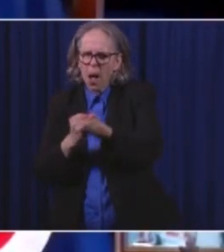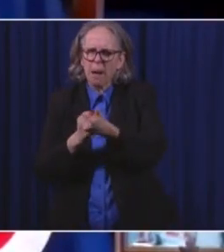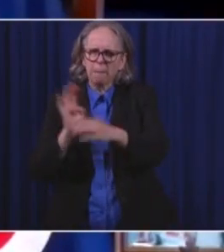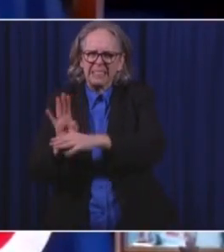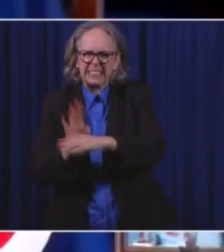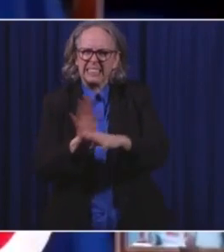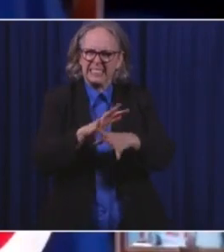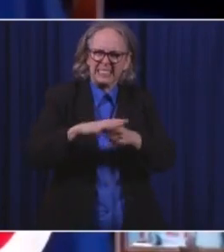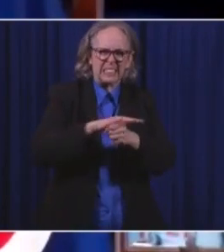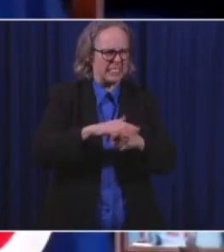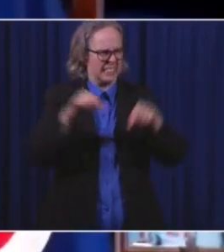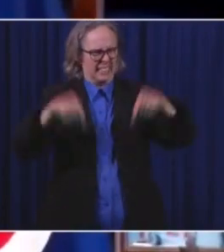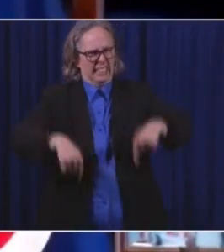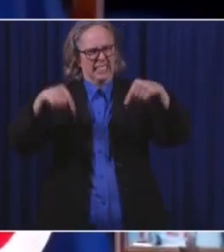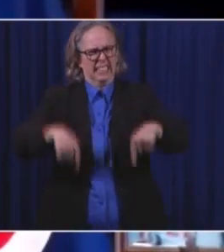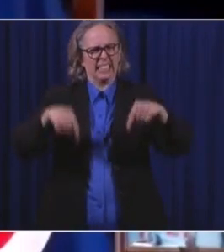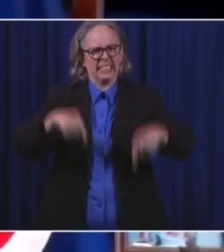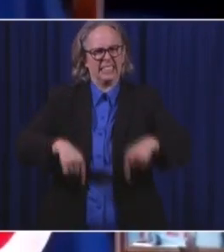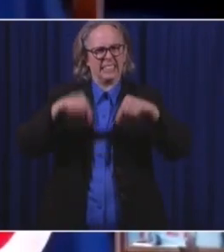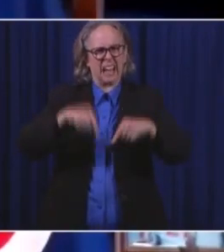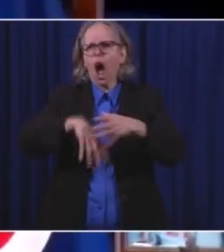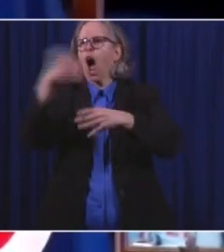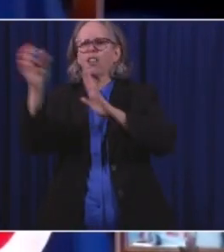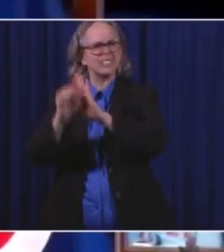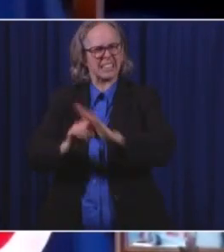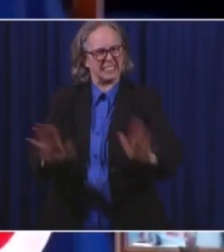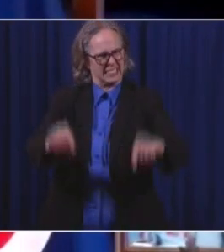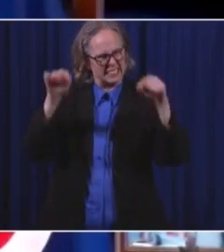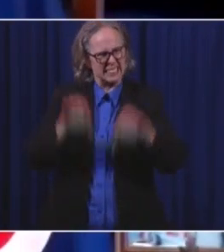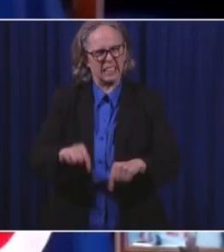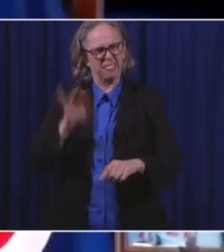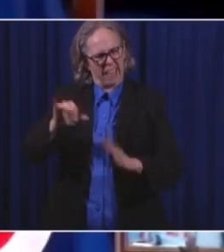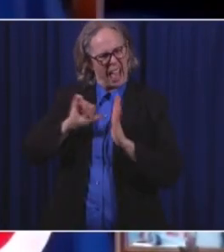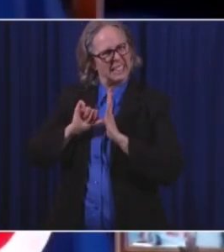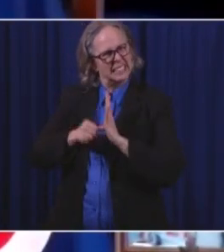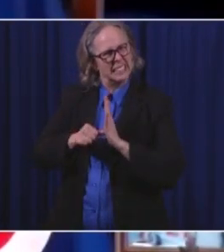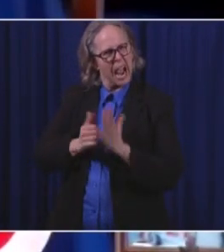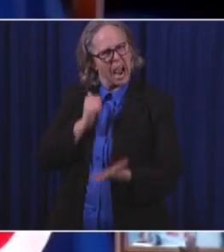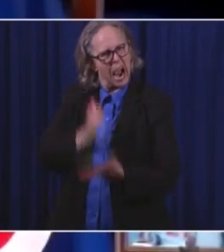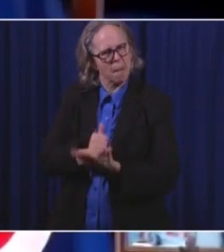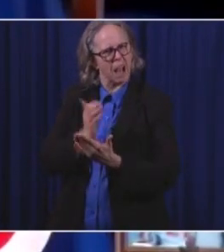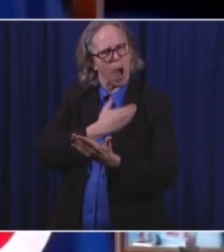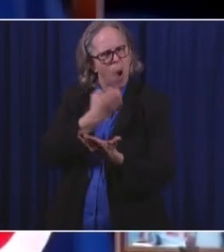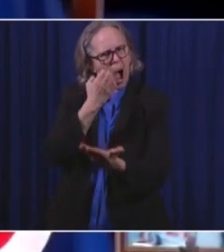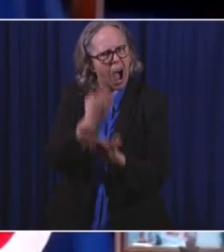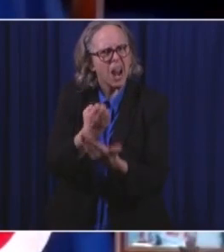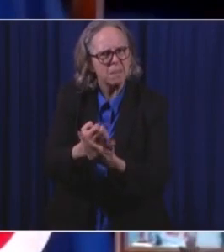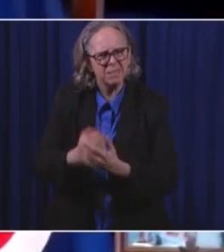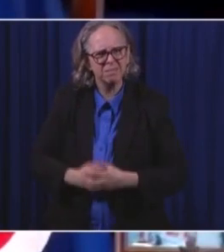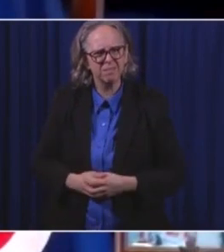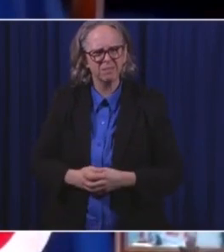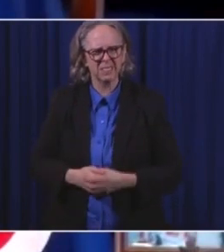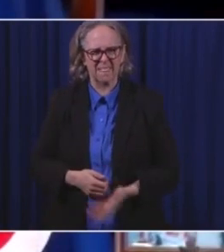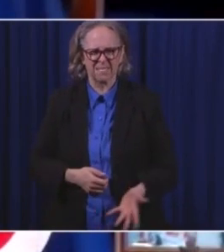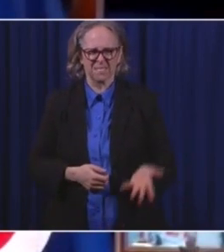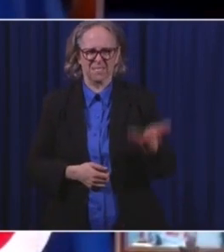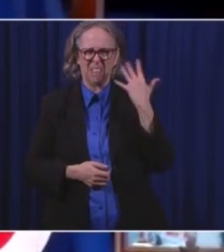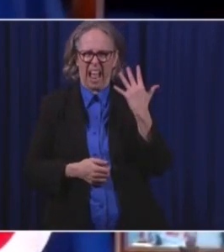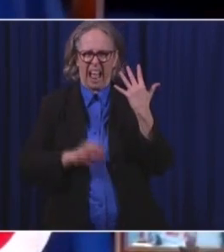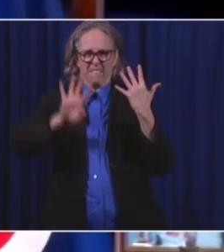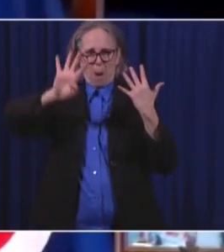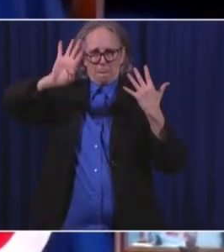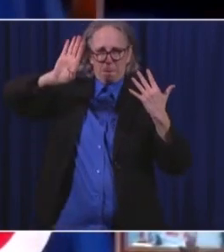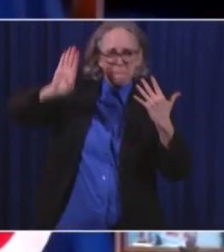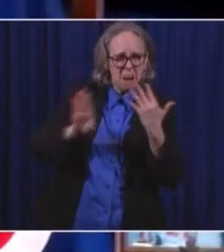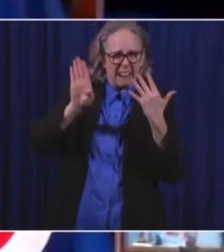businesses. But I do want to emphasize something. Presently, $5 billion in rebate checks from the Bureau of Workers' Compensation